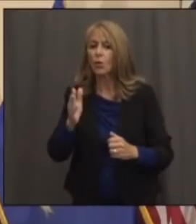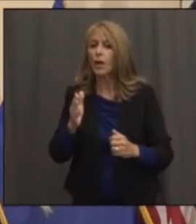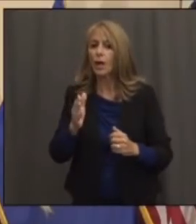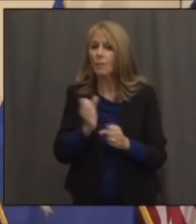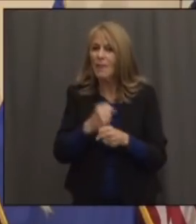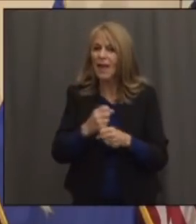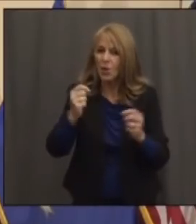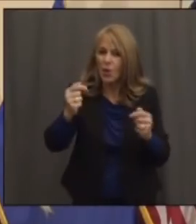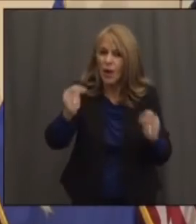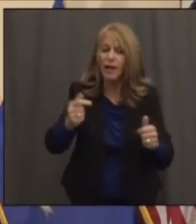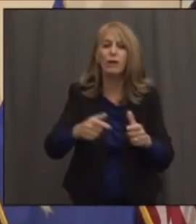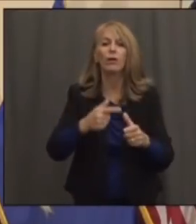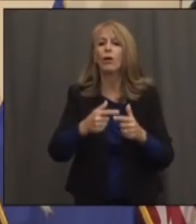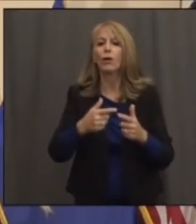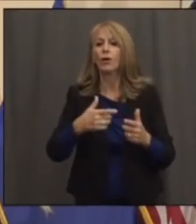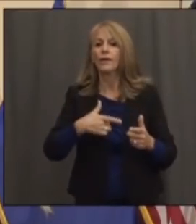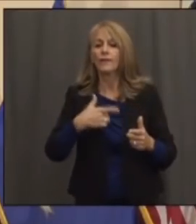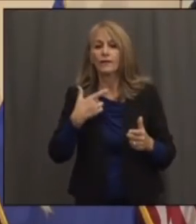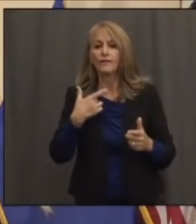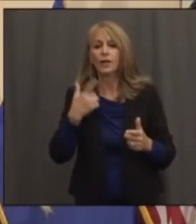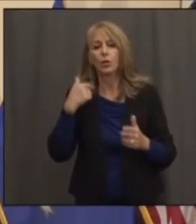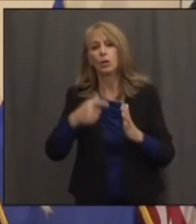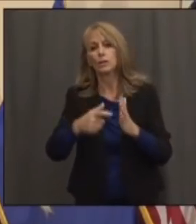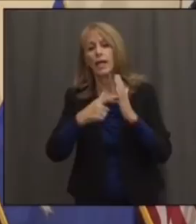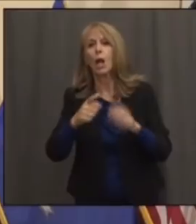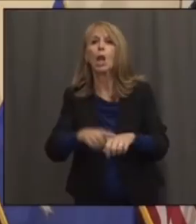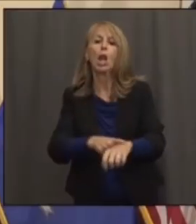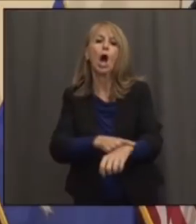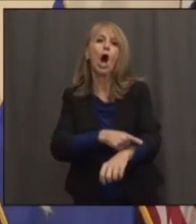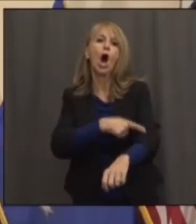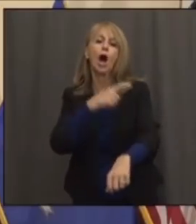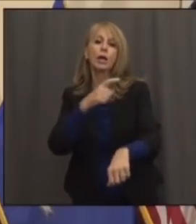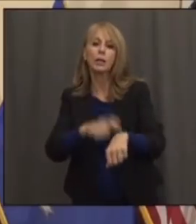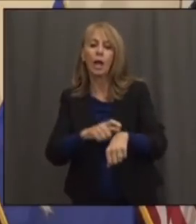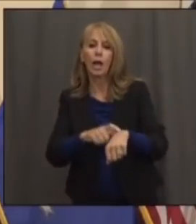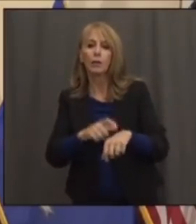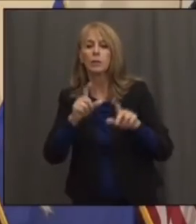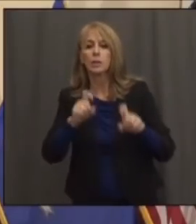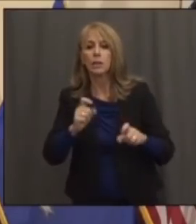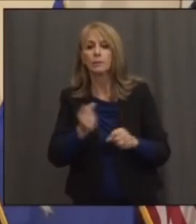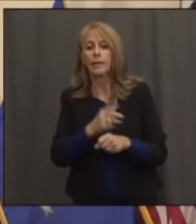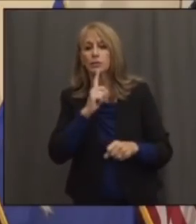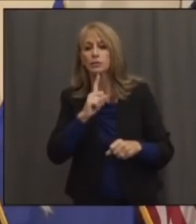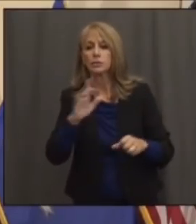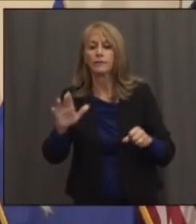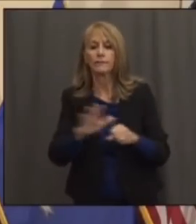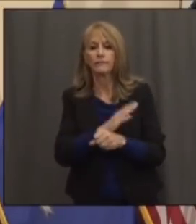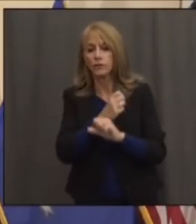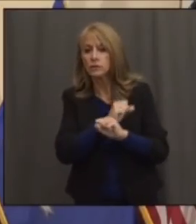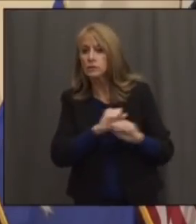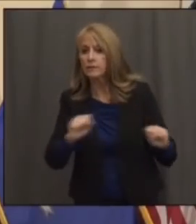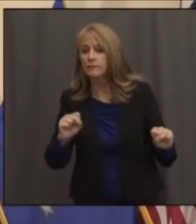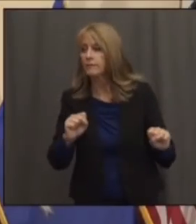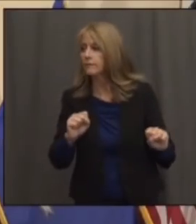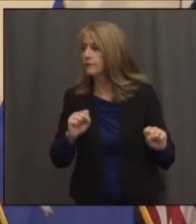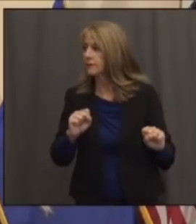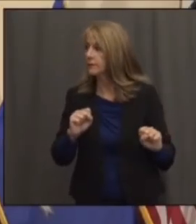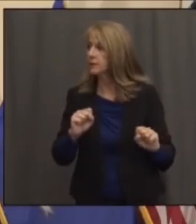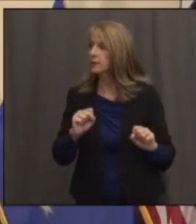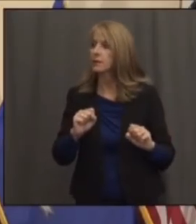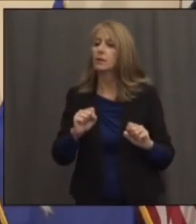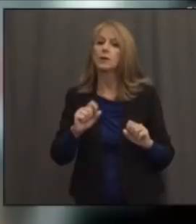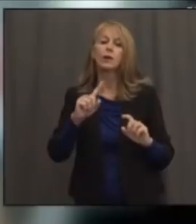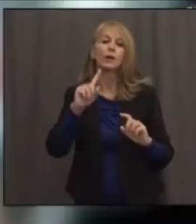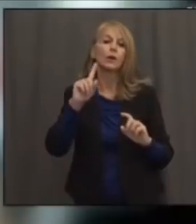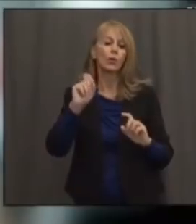quickly, or will we go back to these long phases of testing to ensure that everything is as safe as it needs to be? Yeah, it's a great question.